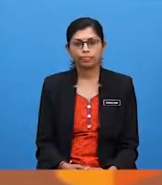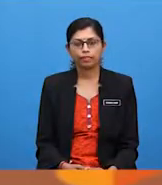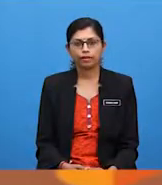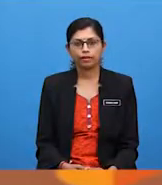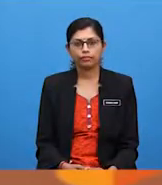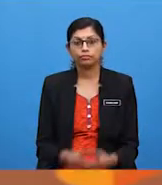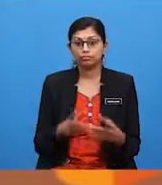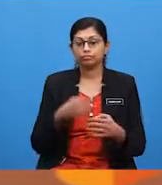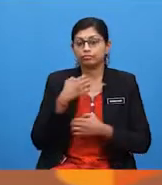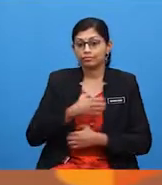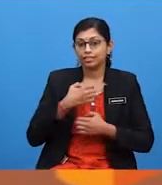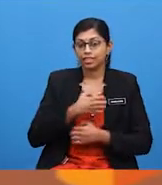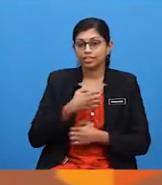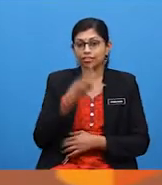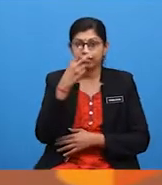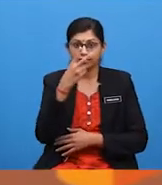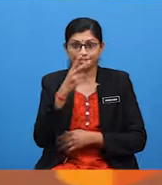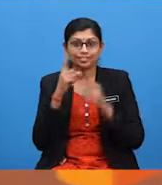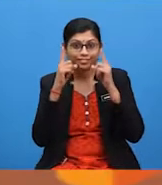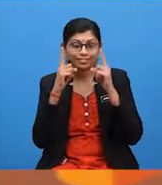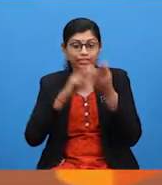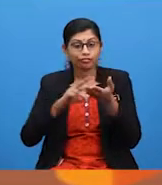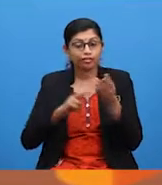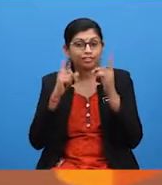Did you enjoy listening to their remarks?